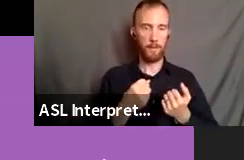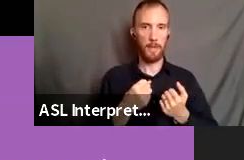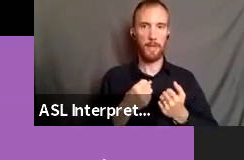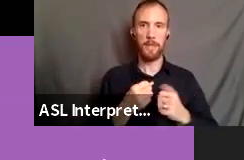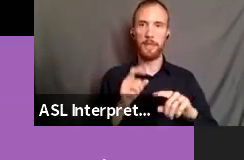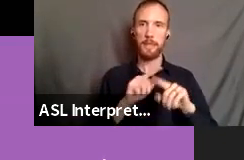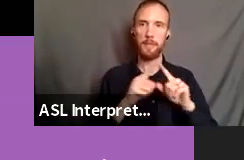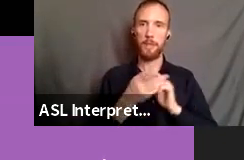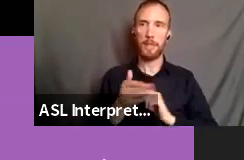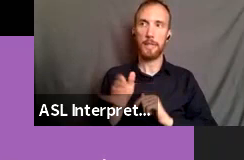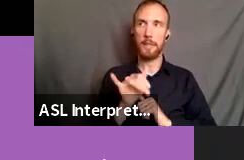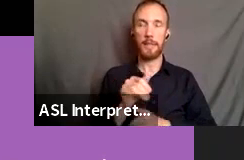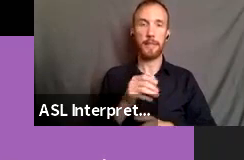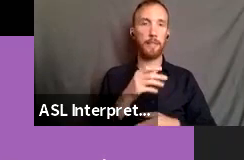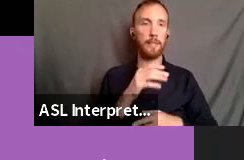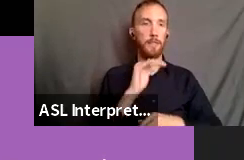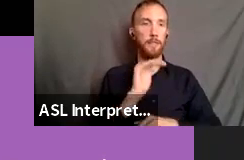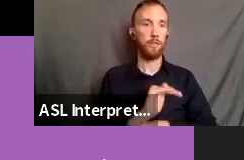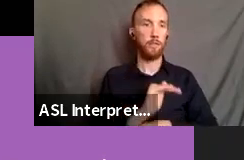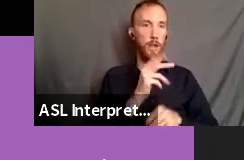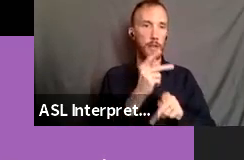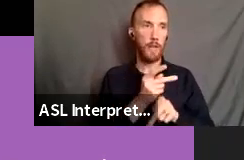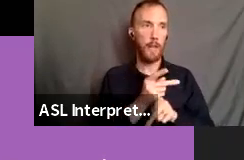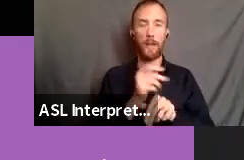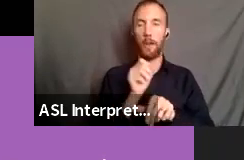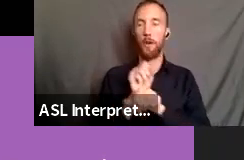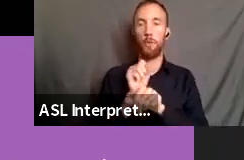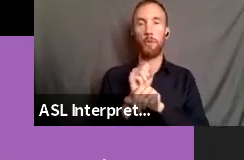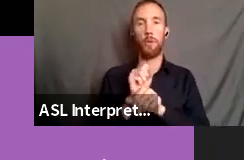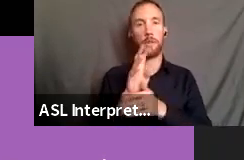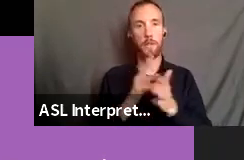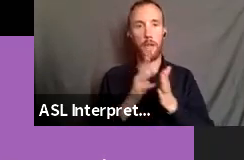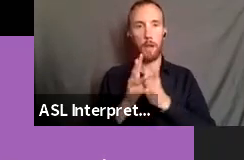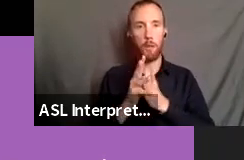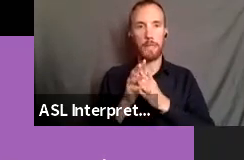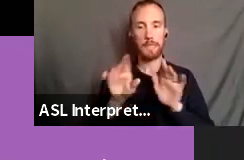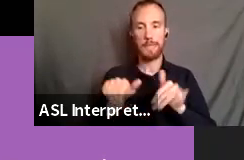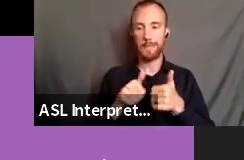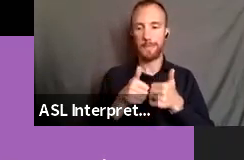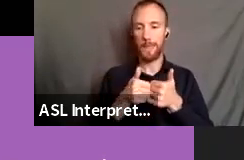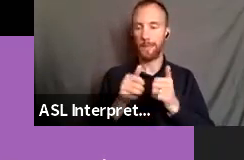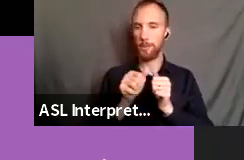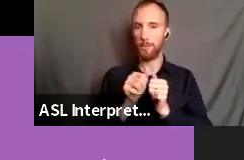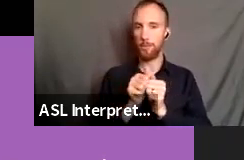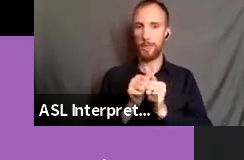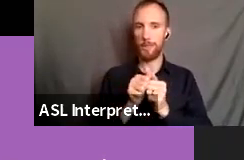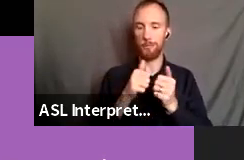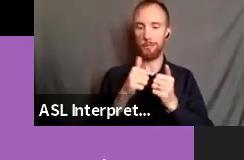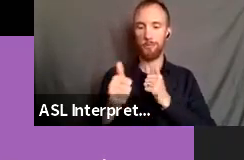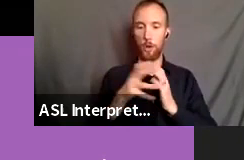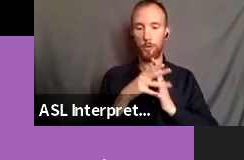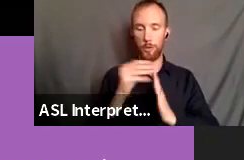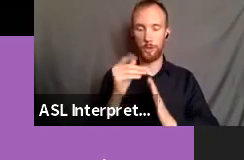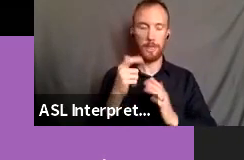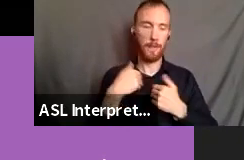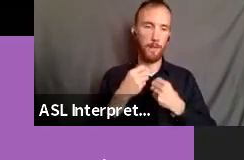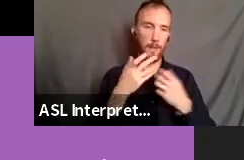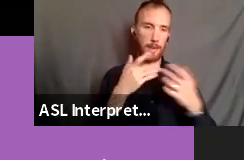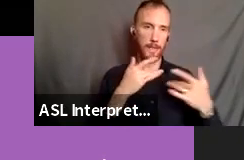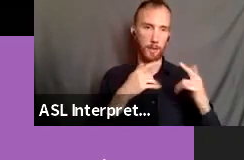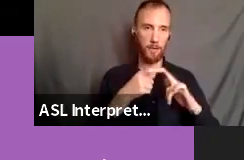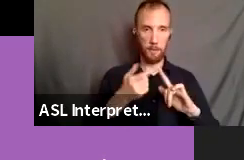as child care work schedules and challenges with remote learning in the spring and our staff also shared concerns about